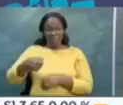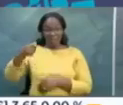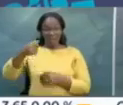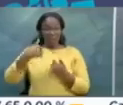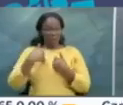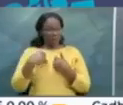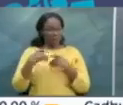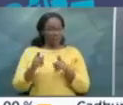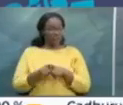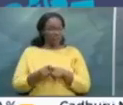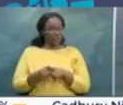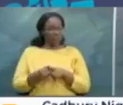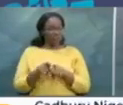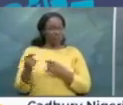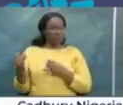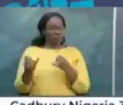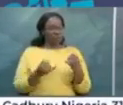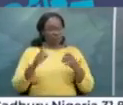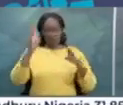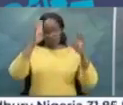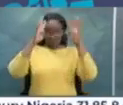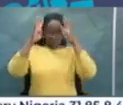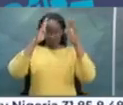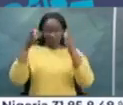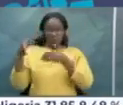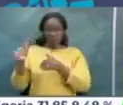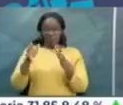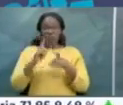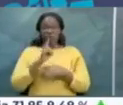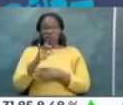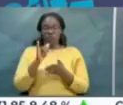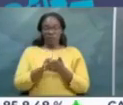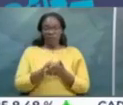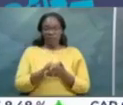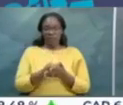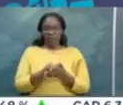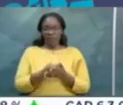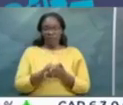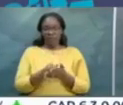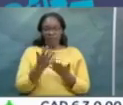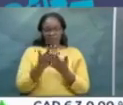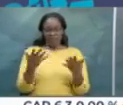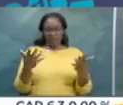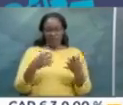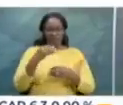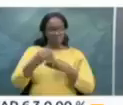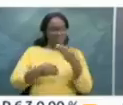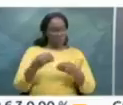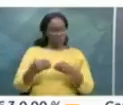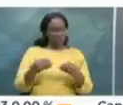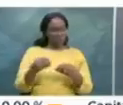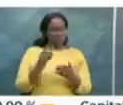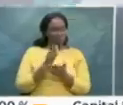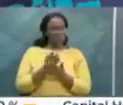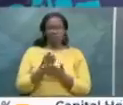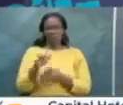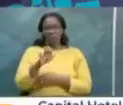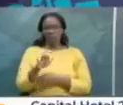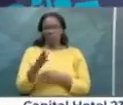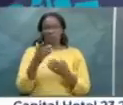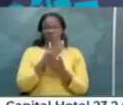bags. They've introduced innovative techniques to ensure that the items and materials are actually eco-friendly